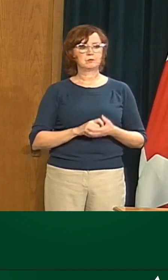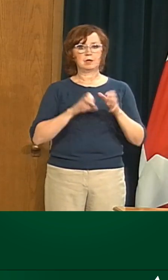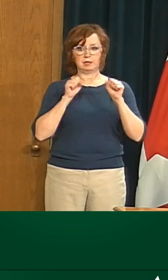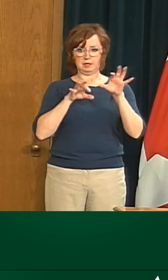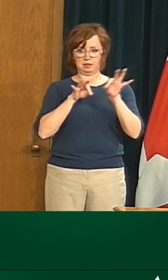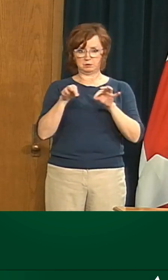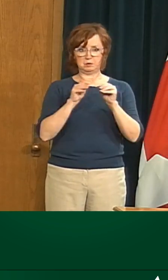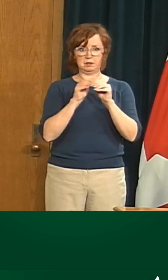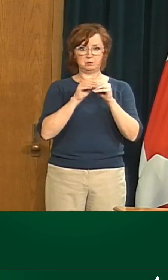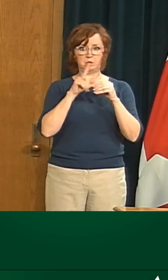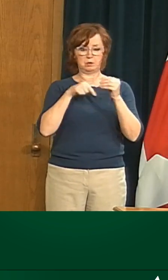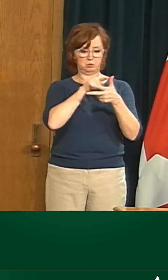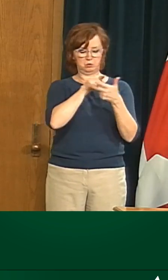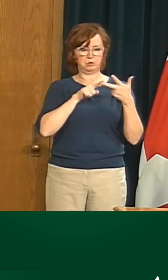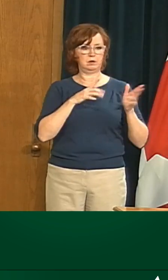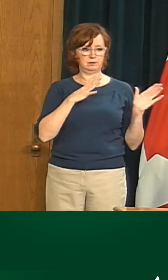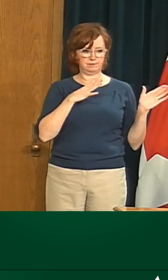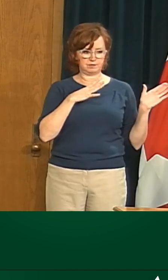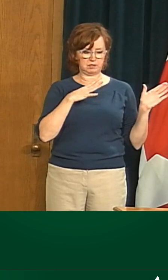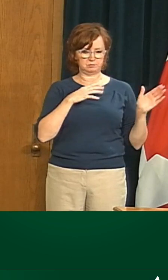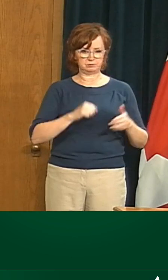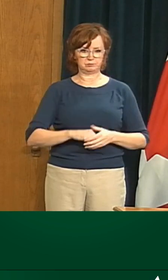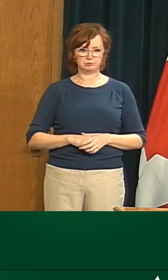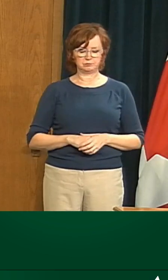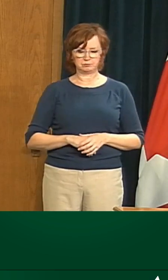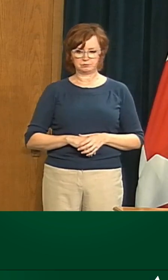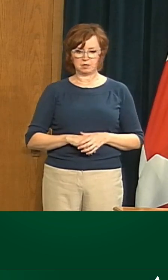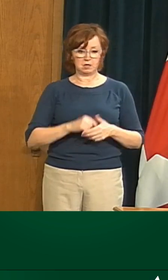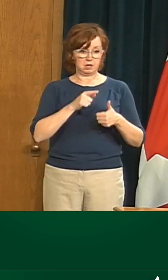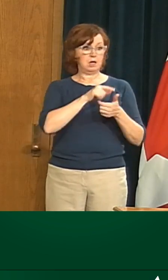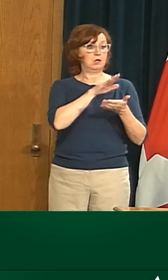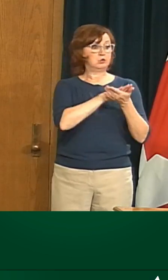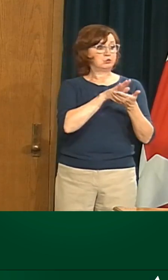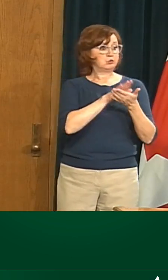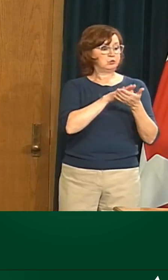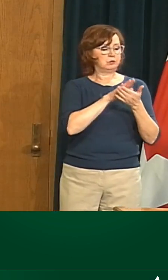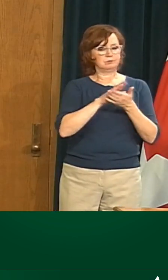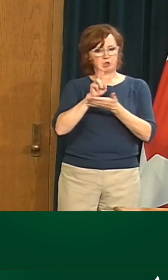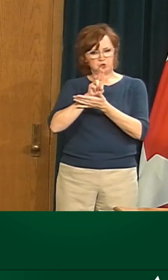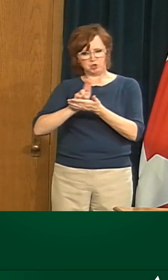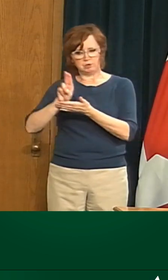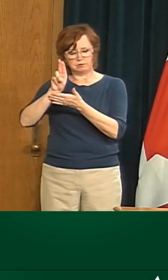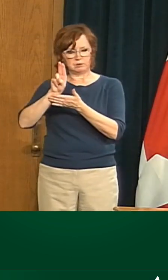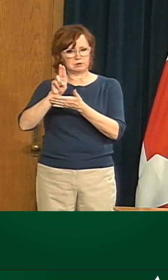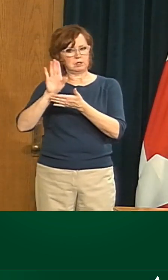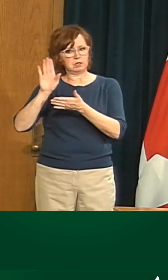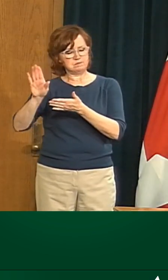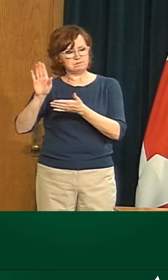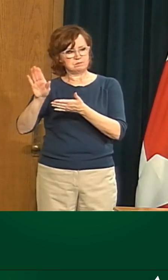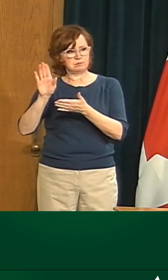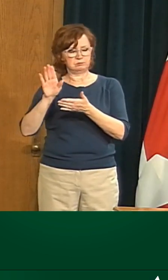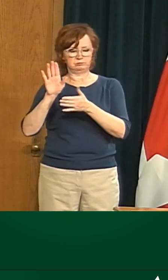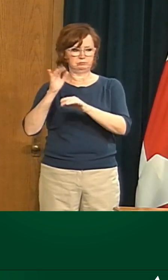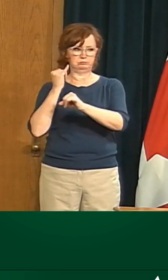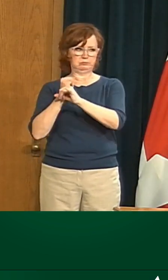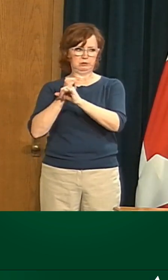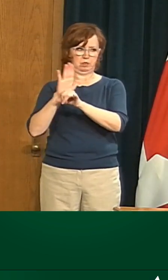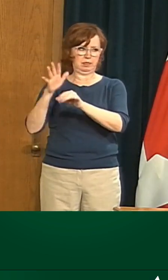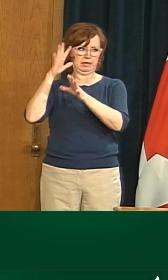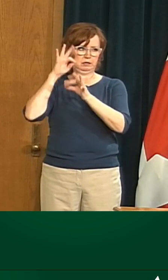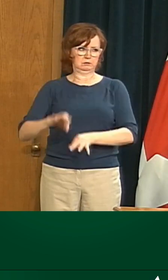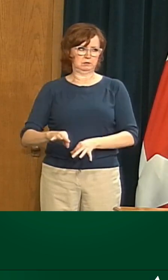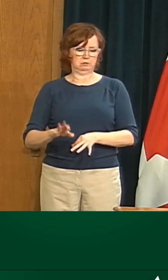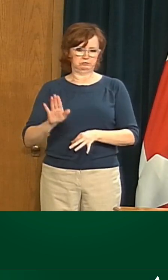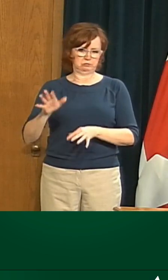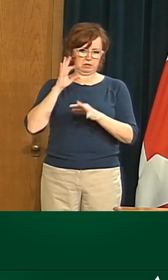more clarity about what you're considering? Sure. With respect to schools, universities would be the decision of the institutions as they